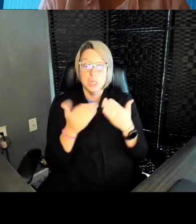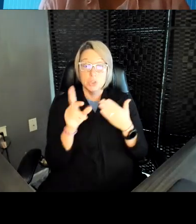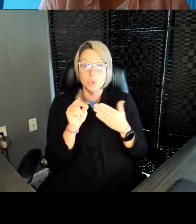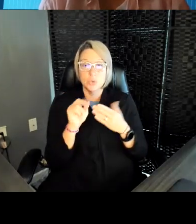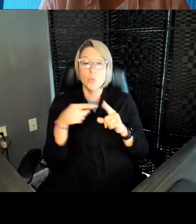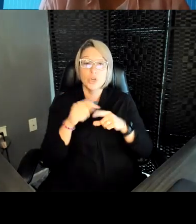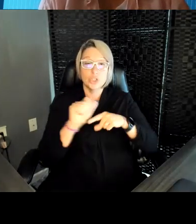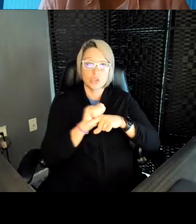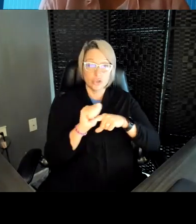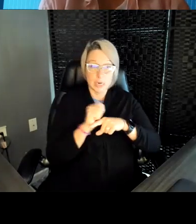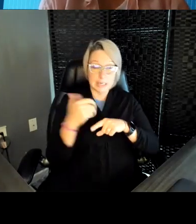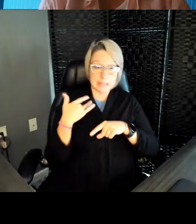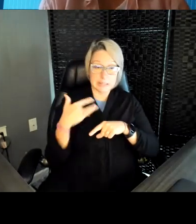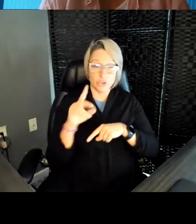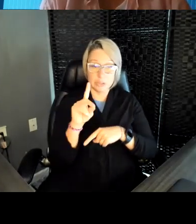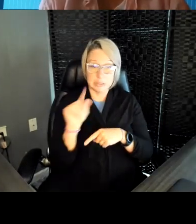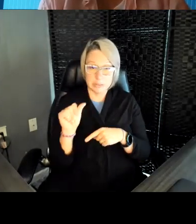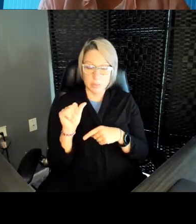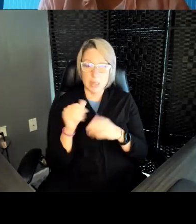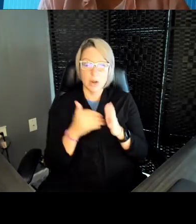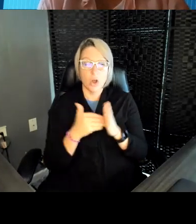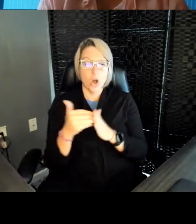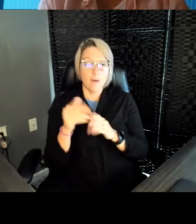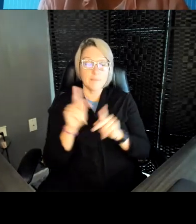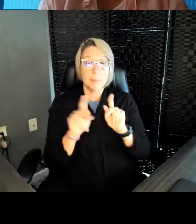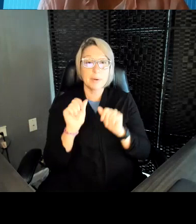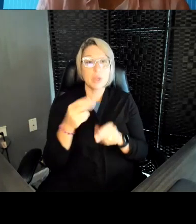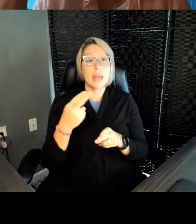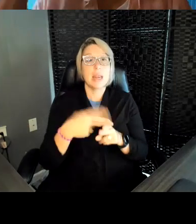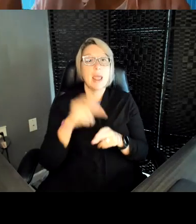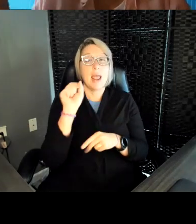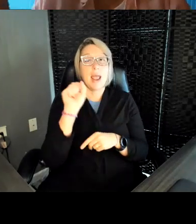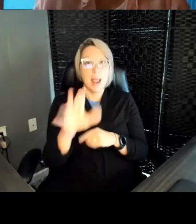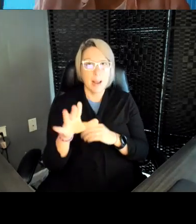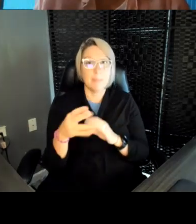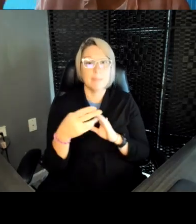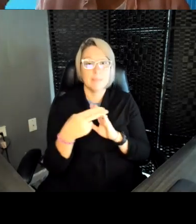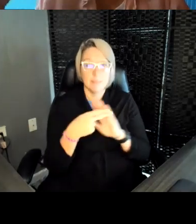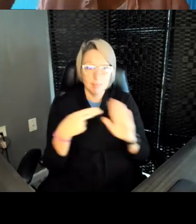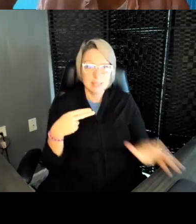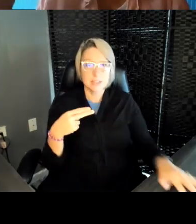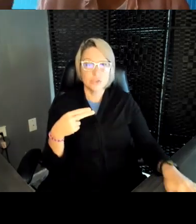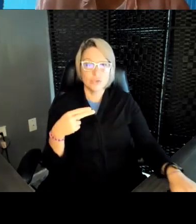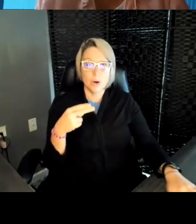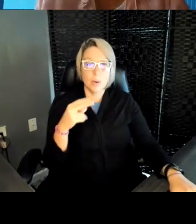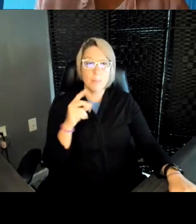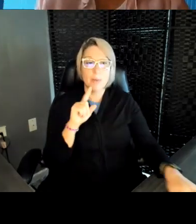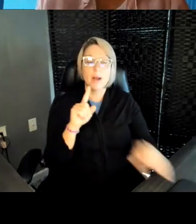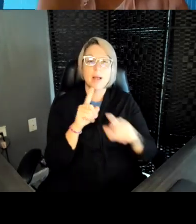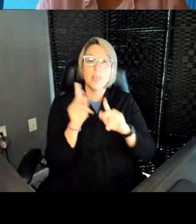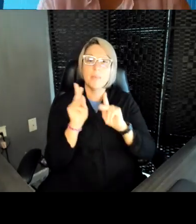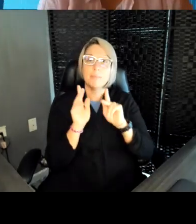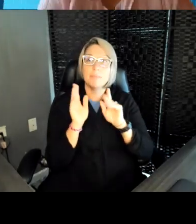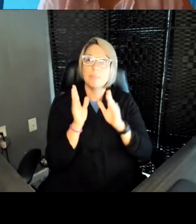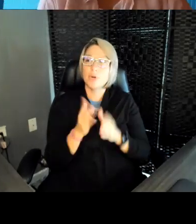in sensory disability, oftentimes people can name a condition or a syndrome, and the persons just start saying, oh, this is what we